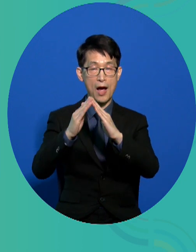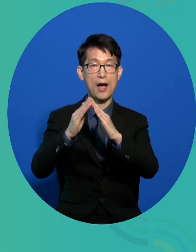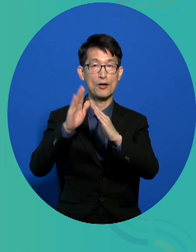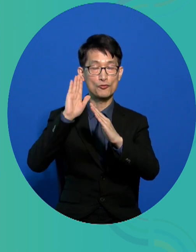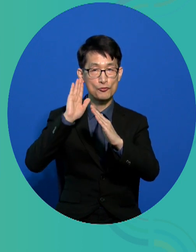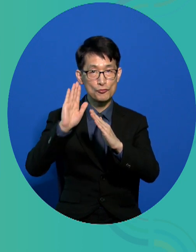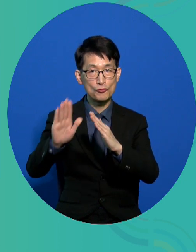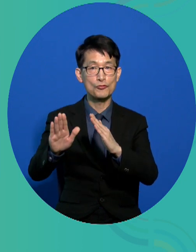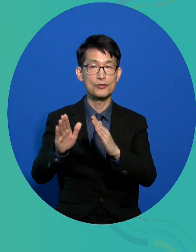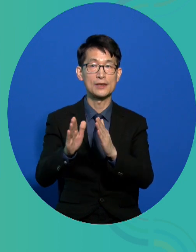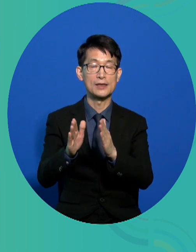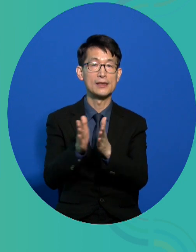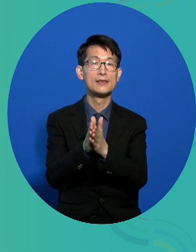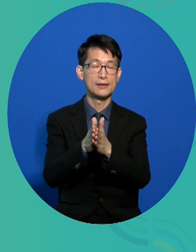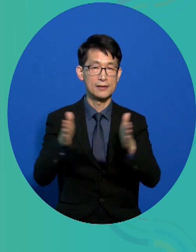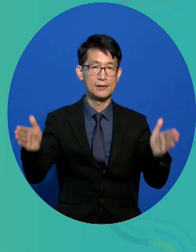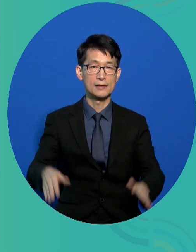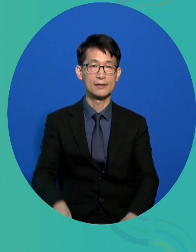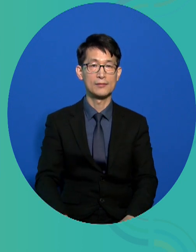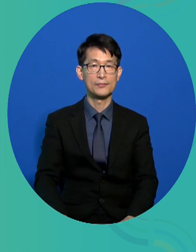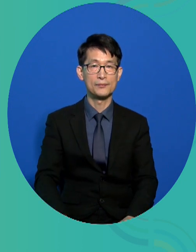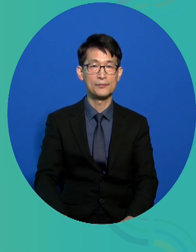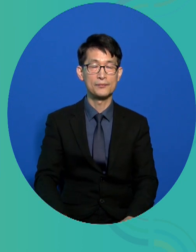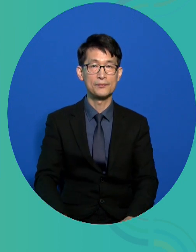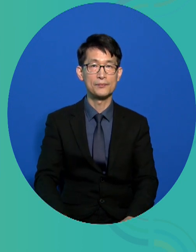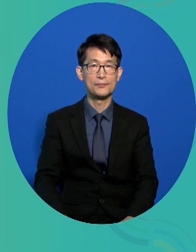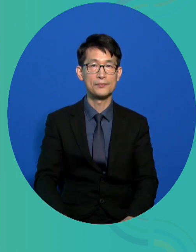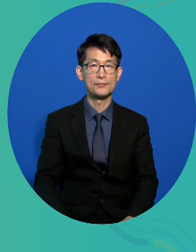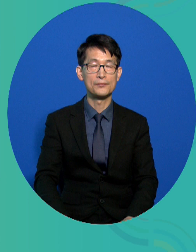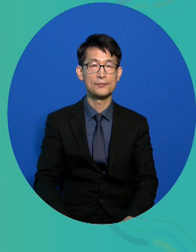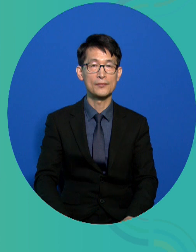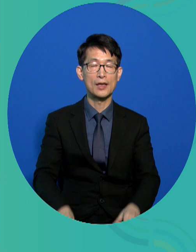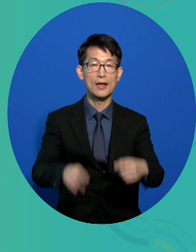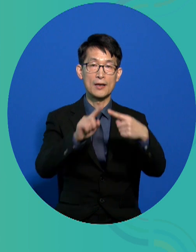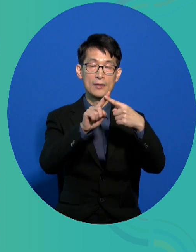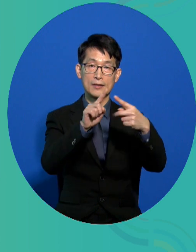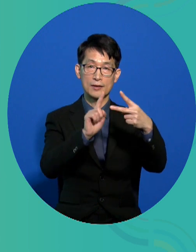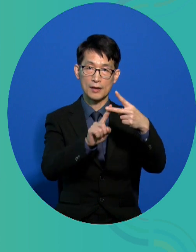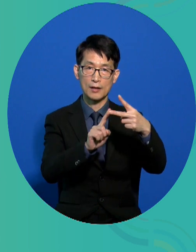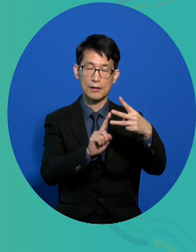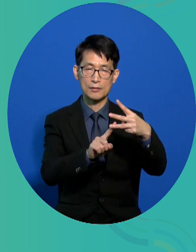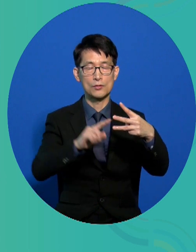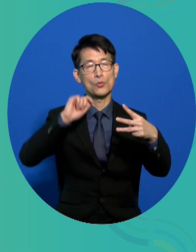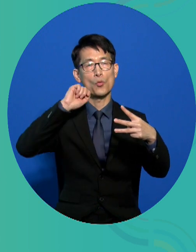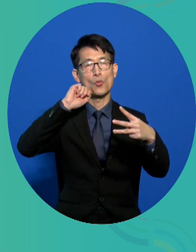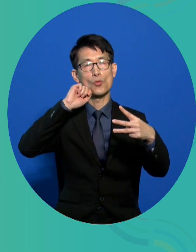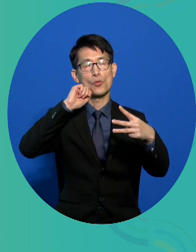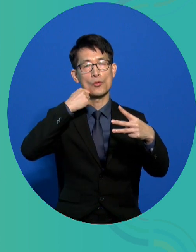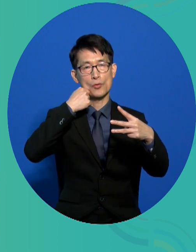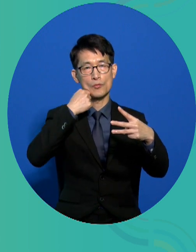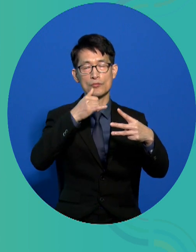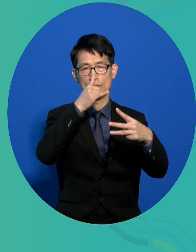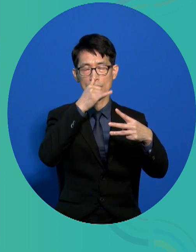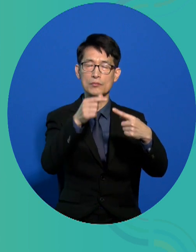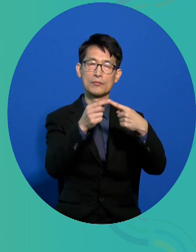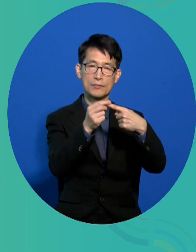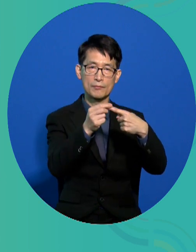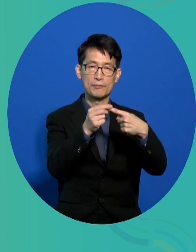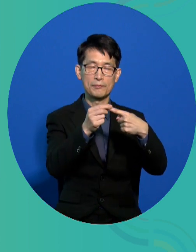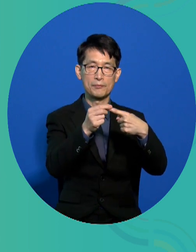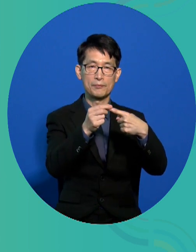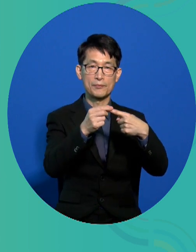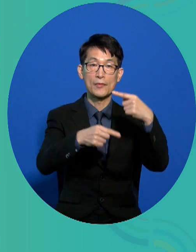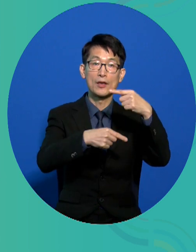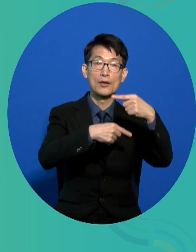that the establishment of AUD Social Cooperative in 2014 was a major turning point. Prior to our establishment, there were